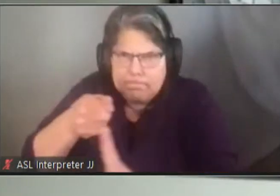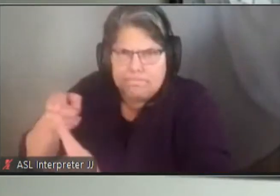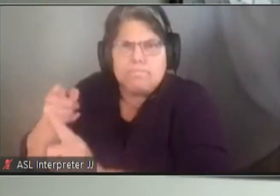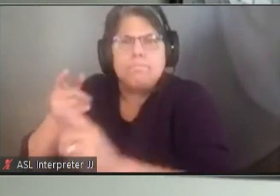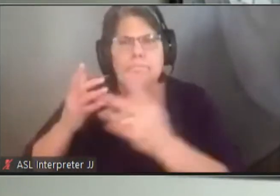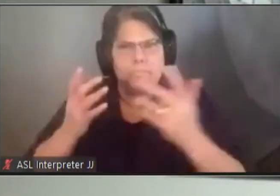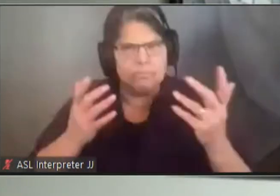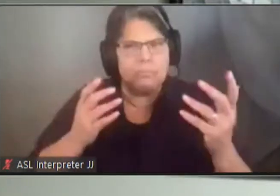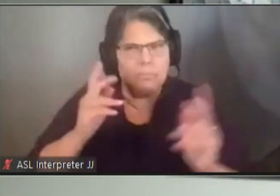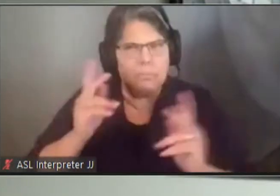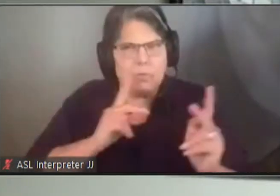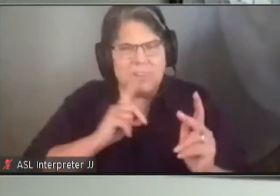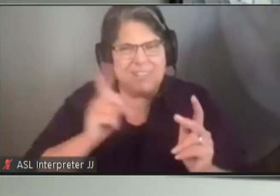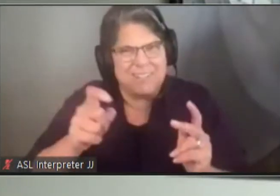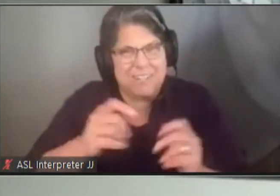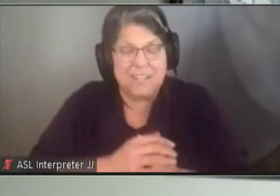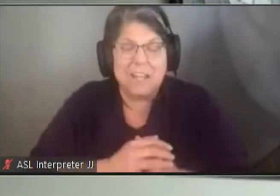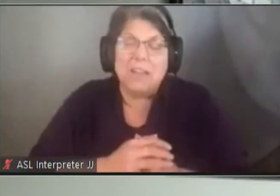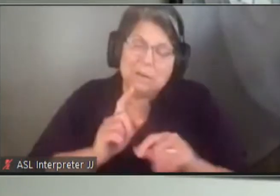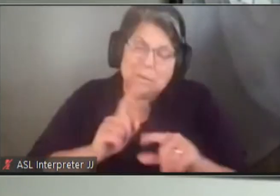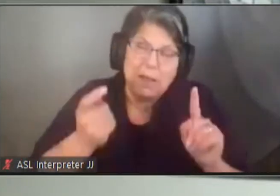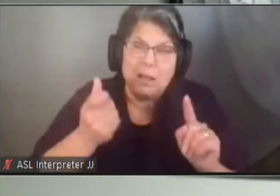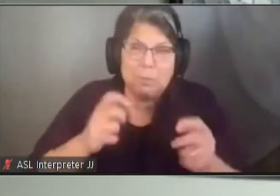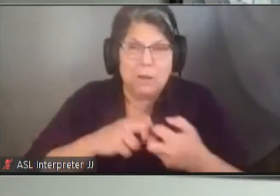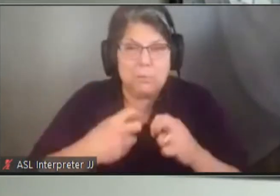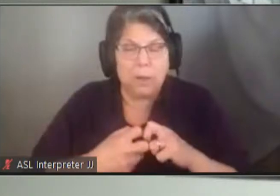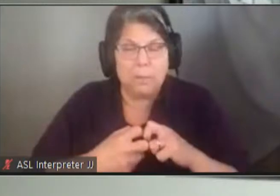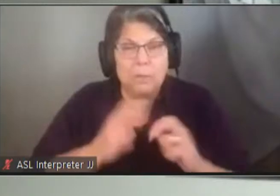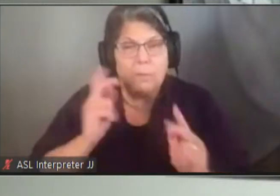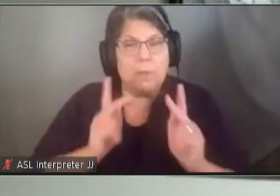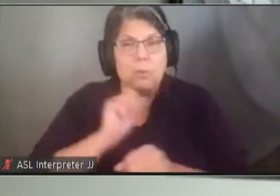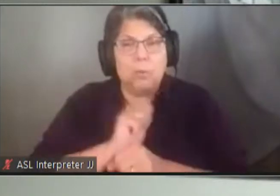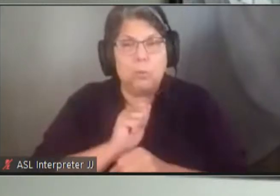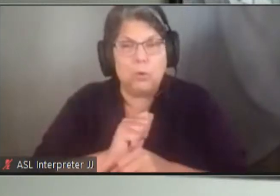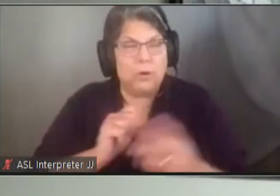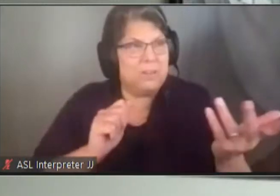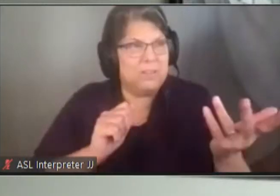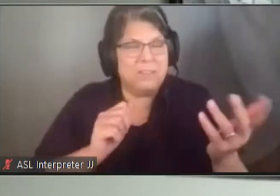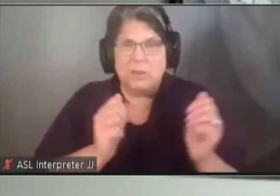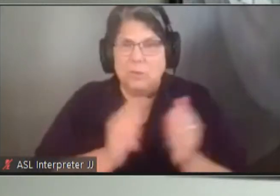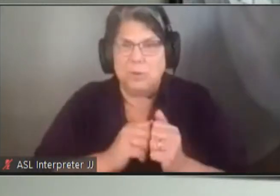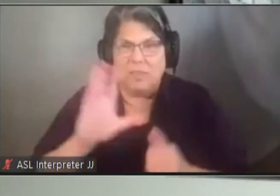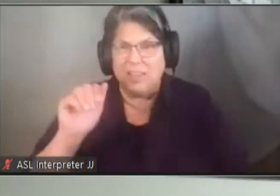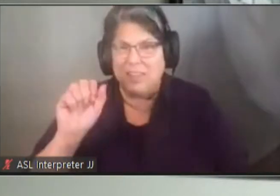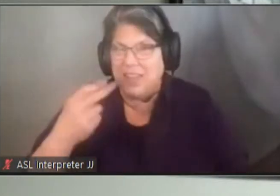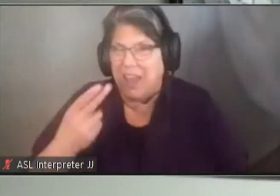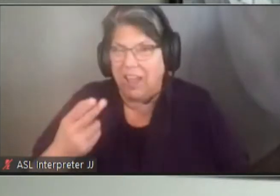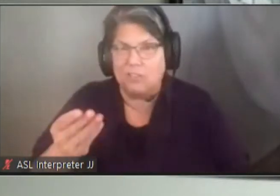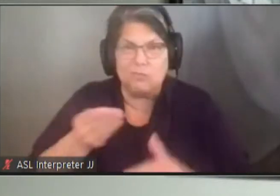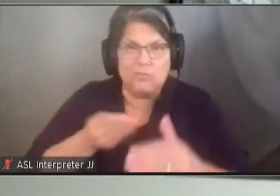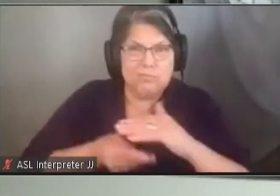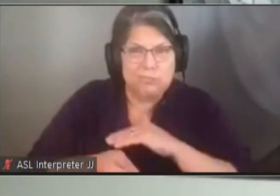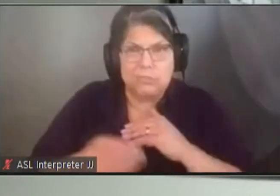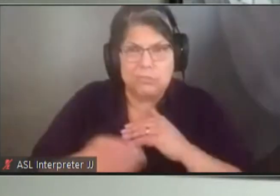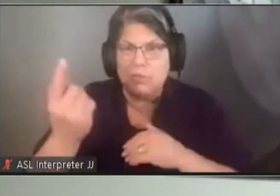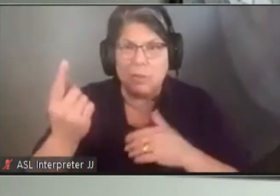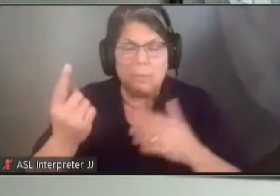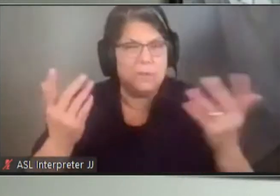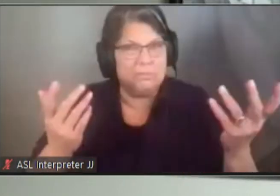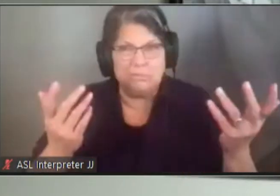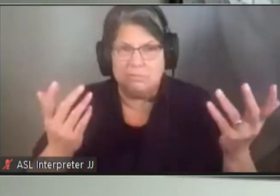But it does become a little bit of a problem when you have people who are working in a cash economy And it's more of a problem actually as